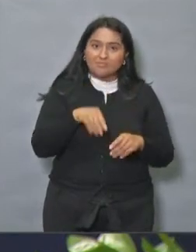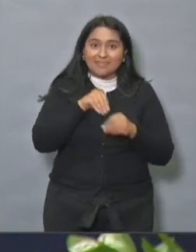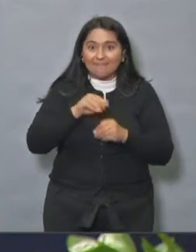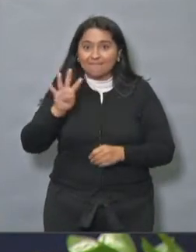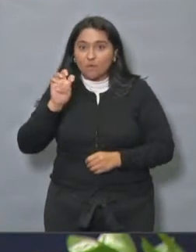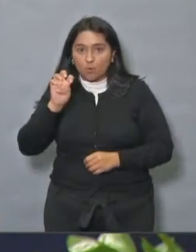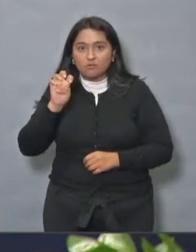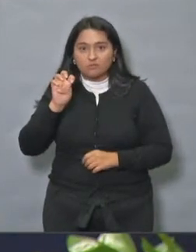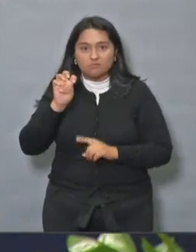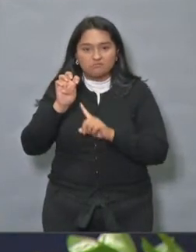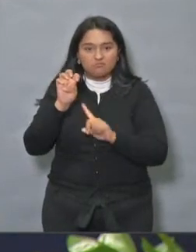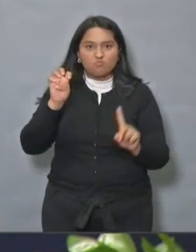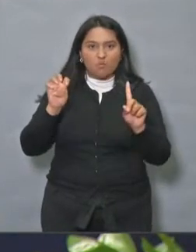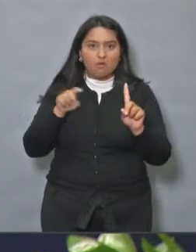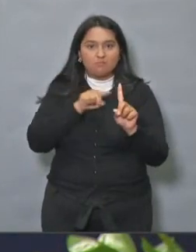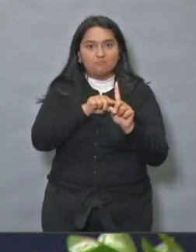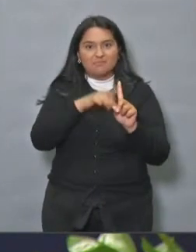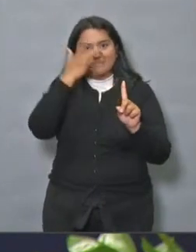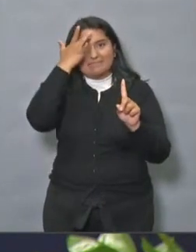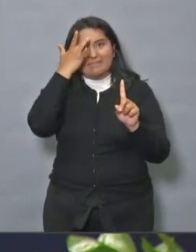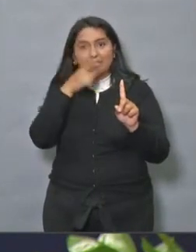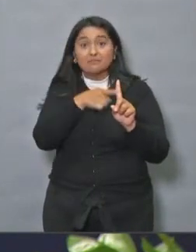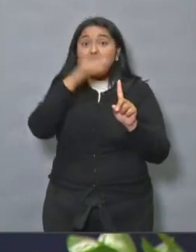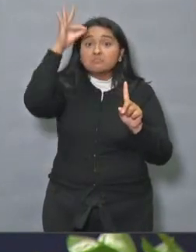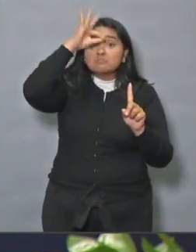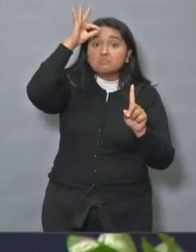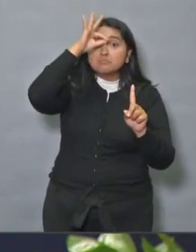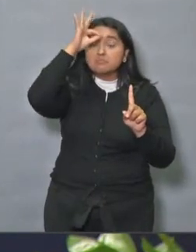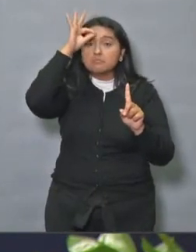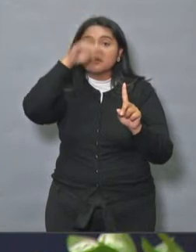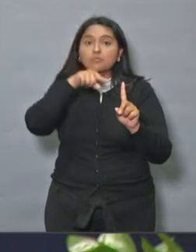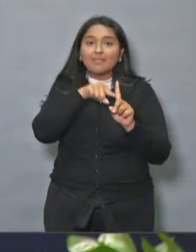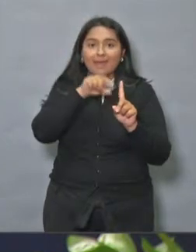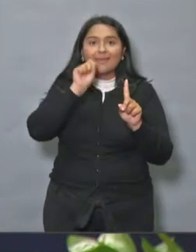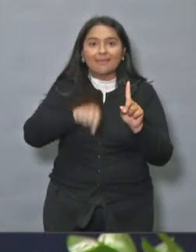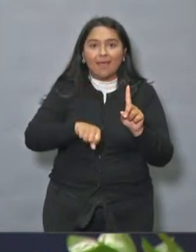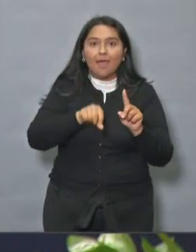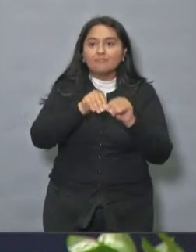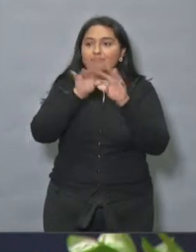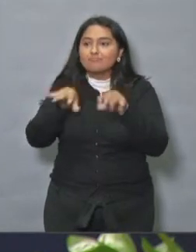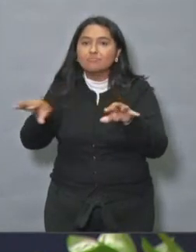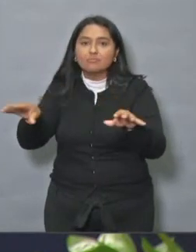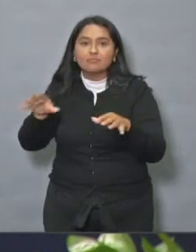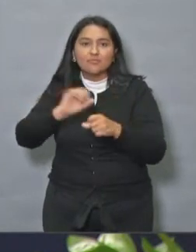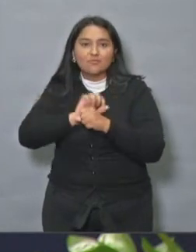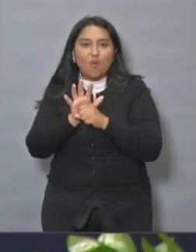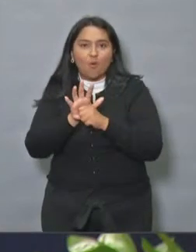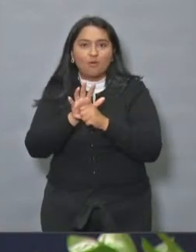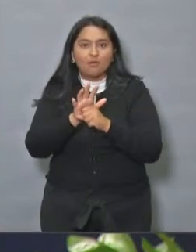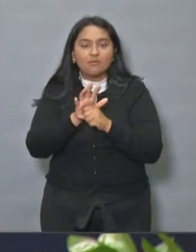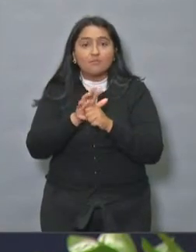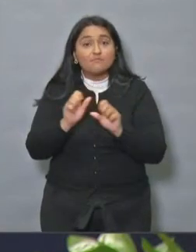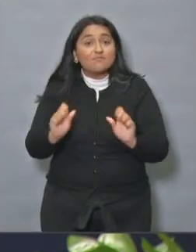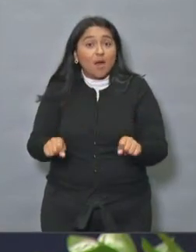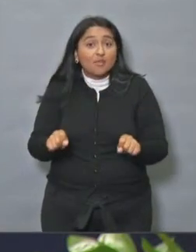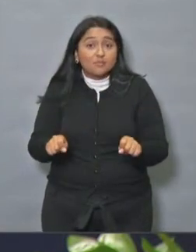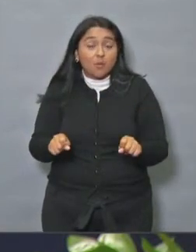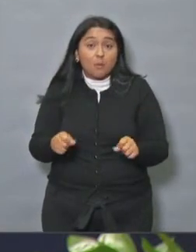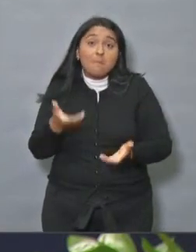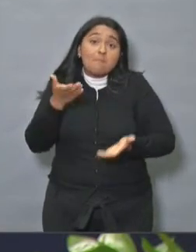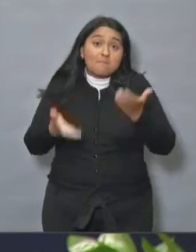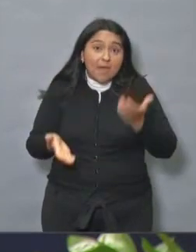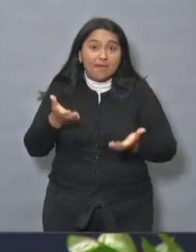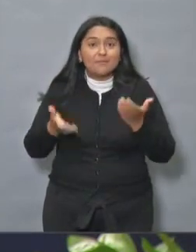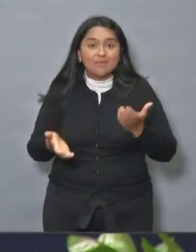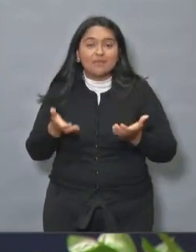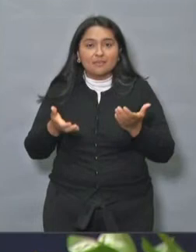don't necessarily know it and are able to transmit COVID-19, it's entirely possible, or even likely, as